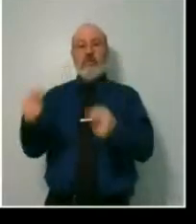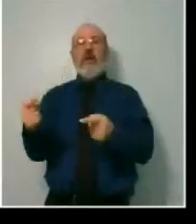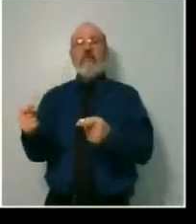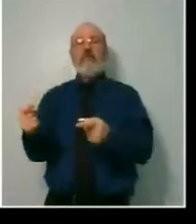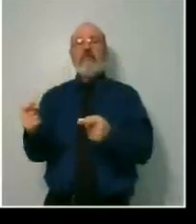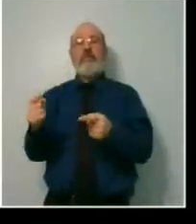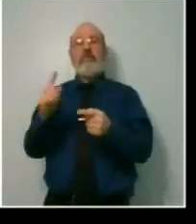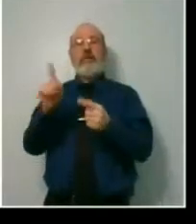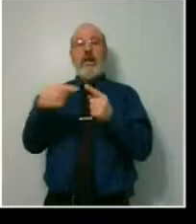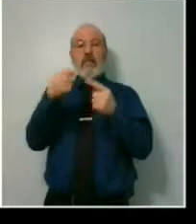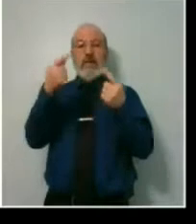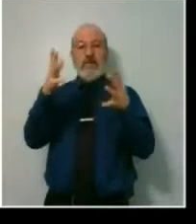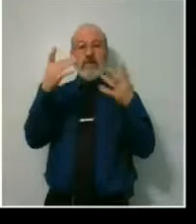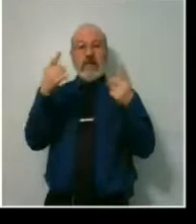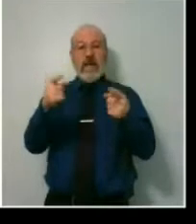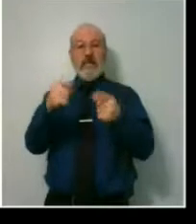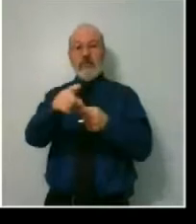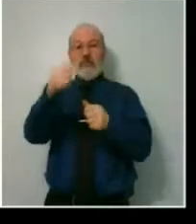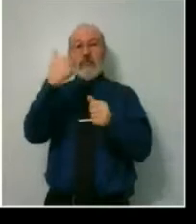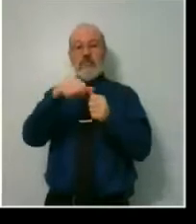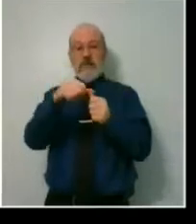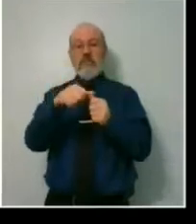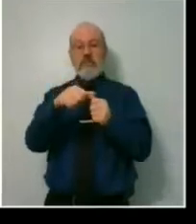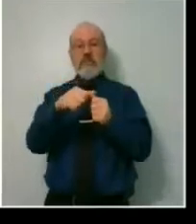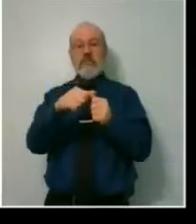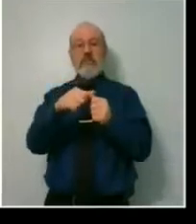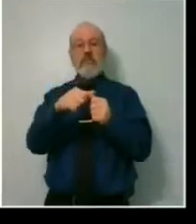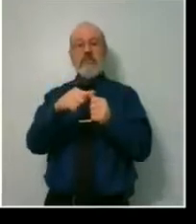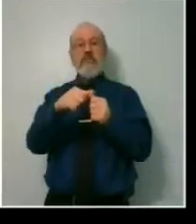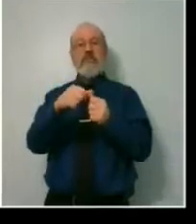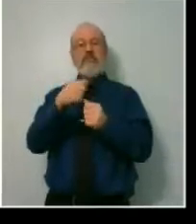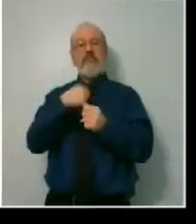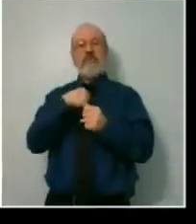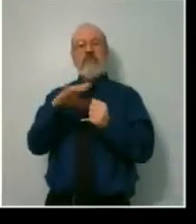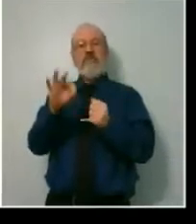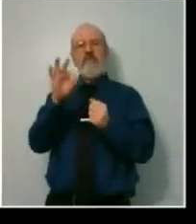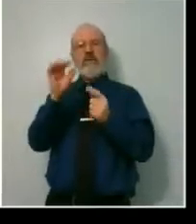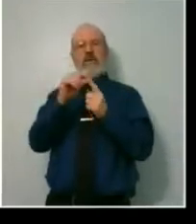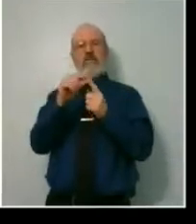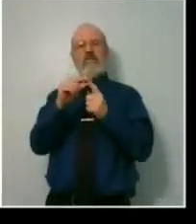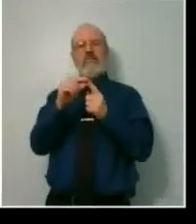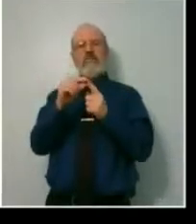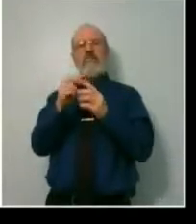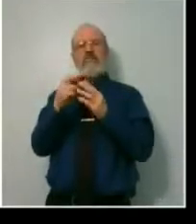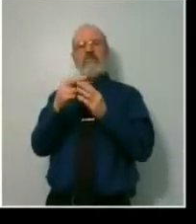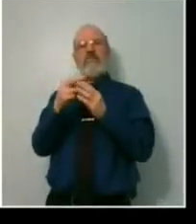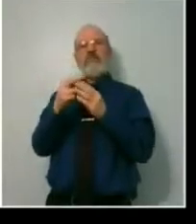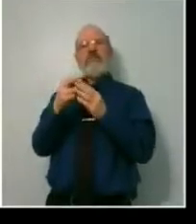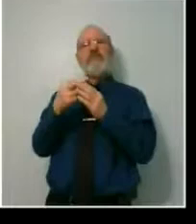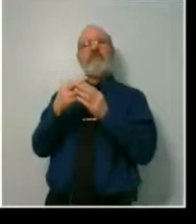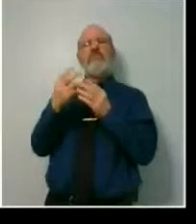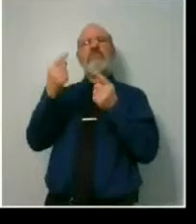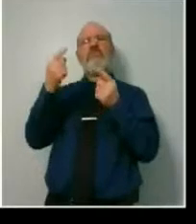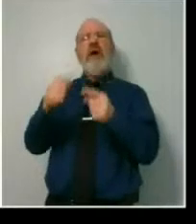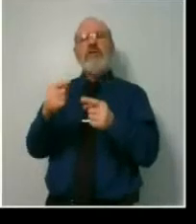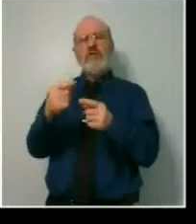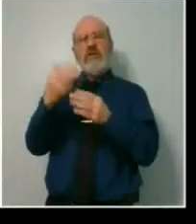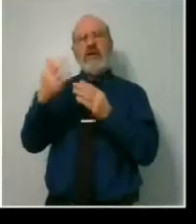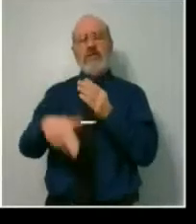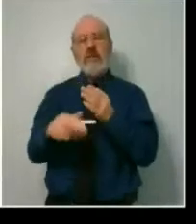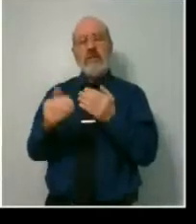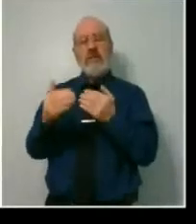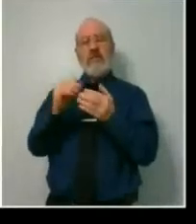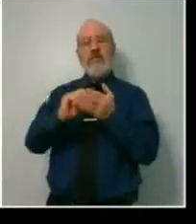it happens, you will remember that. So I find the word consequence. In verse number 2, or beside verse number 2, I wrote the